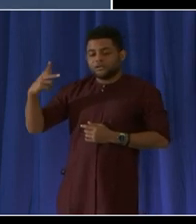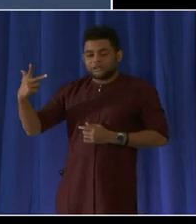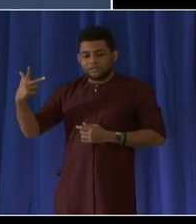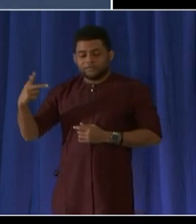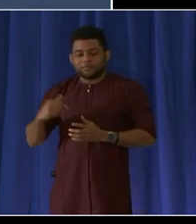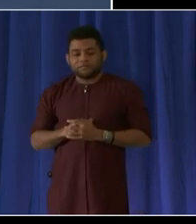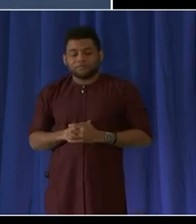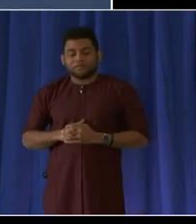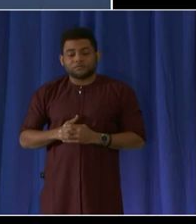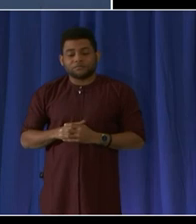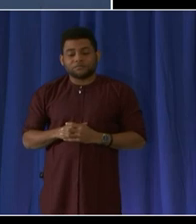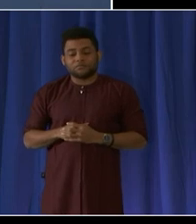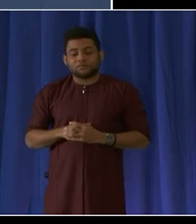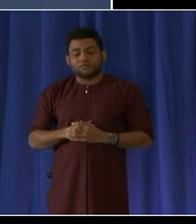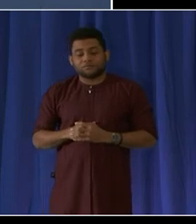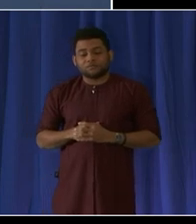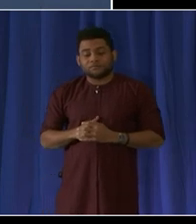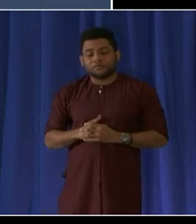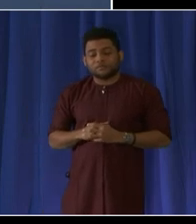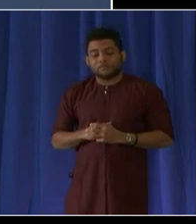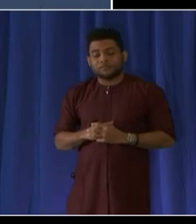unmuted.